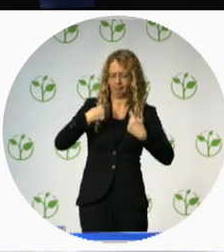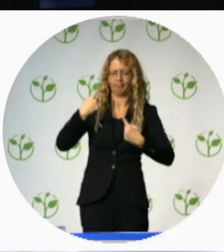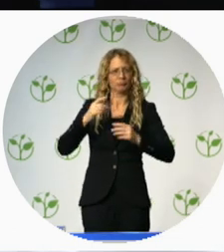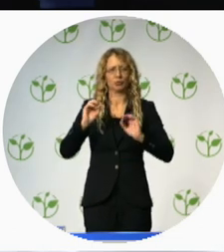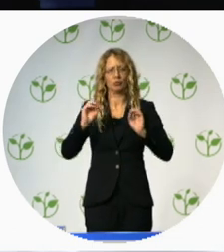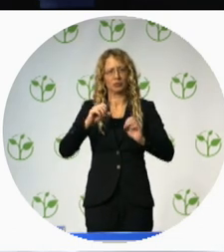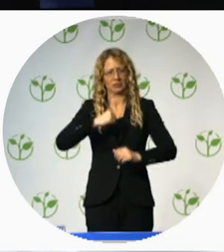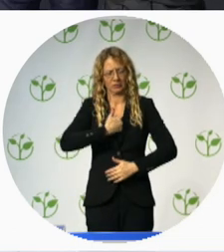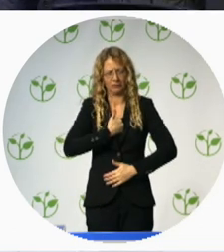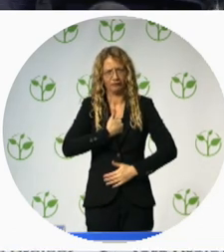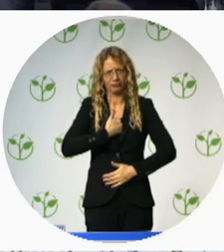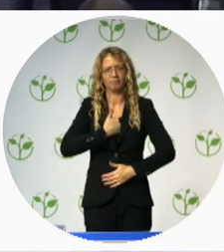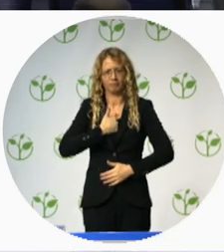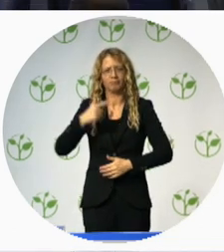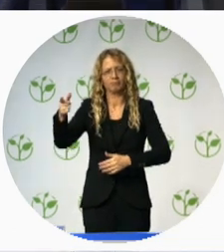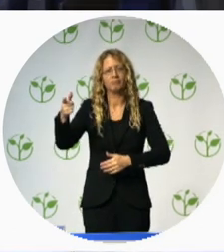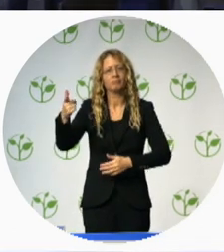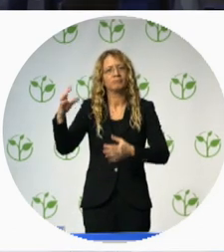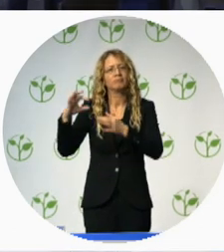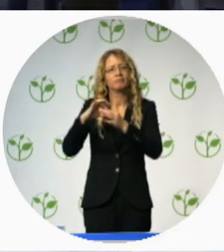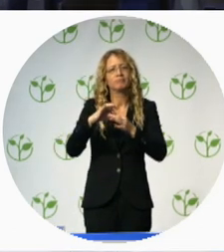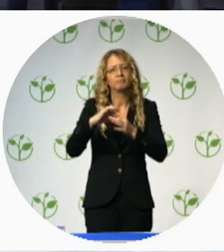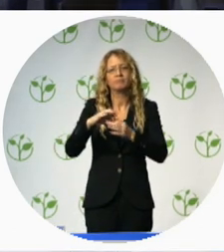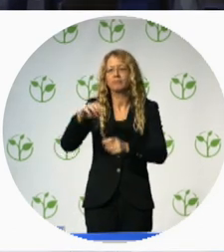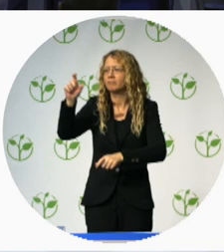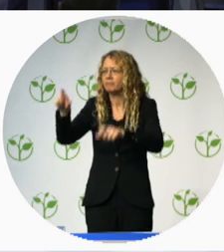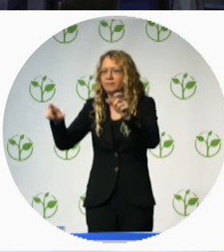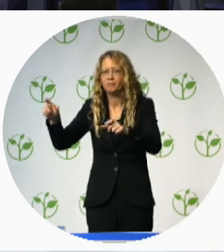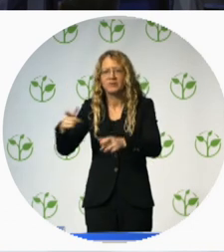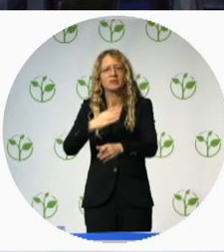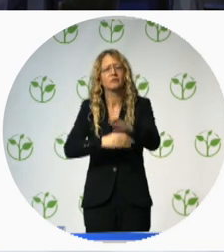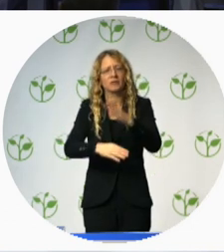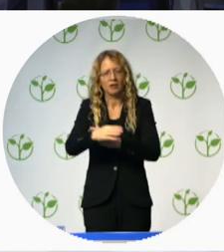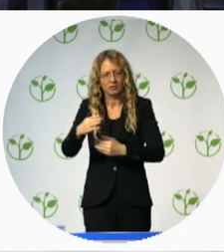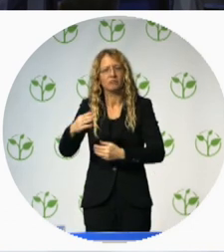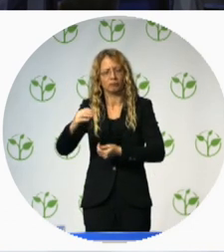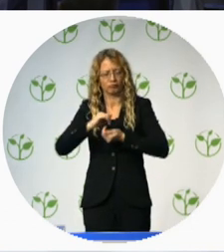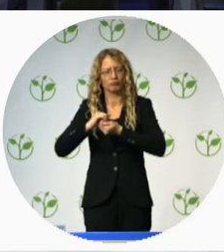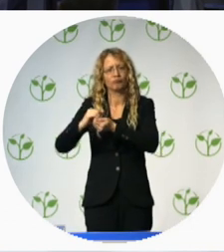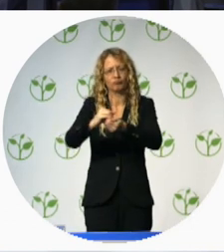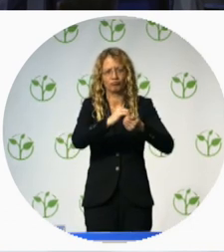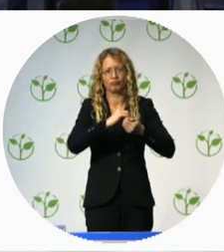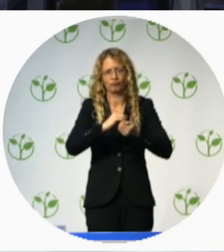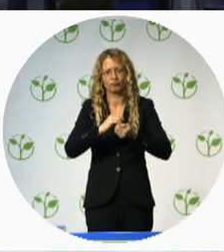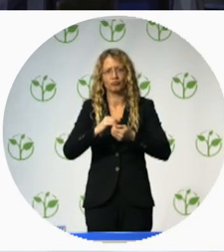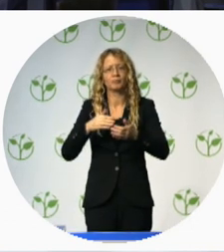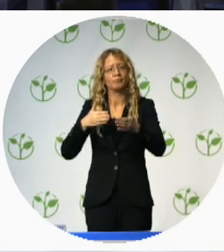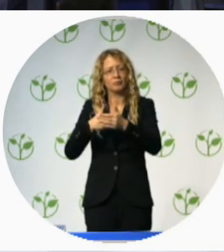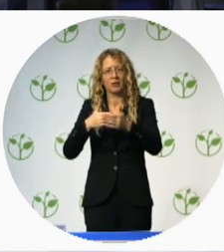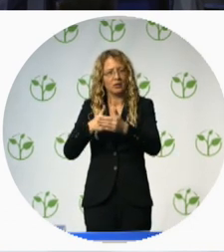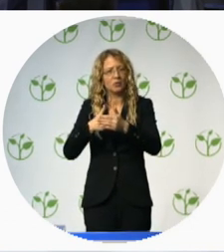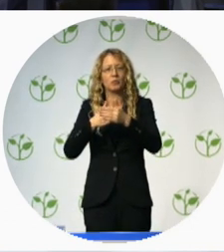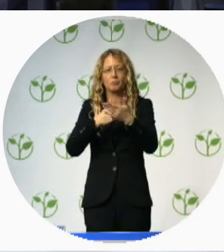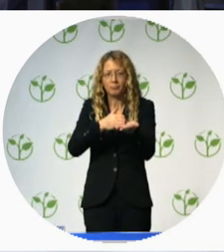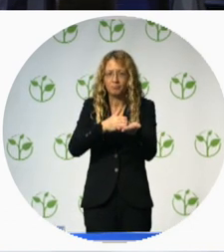Commerce, Zivilinvalidenverband has developed an online evaluation tool called Barrier Break, which educates and trains